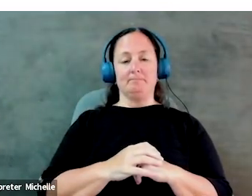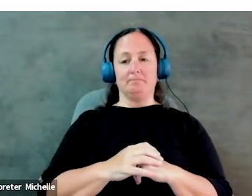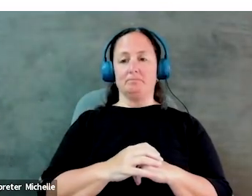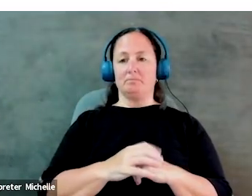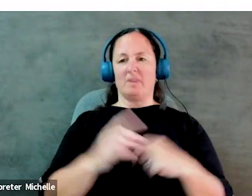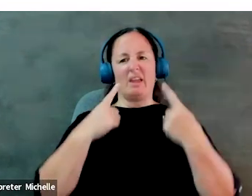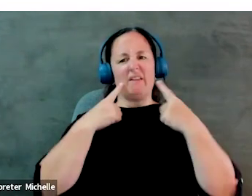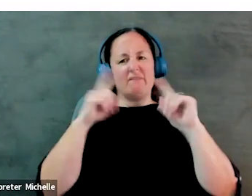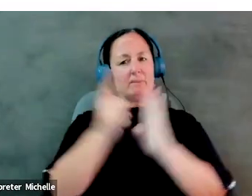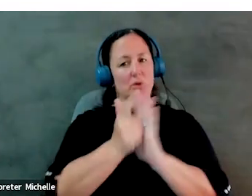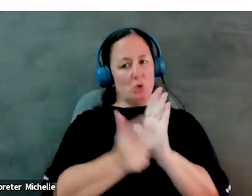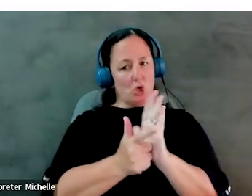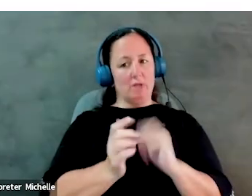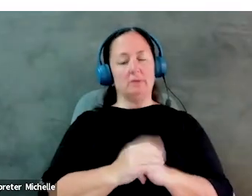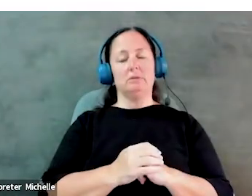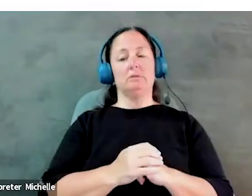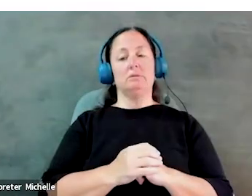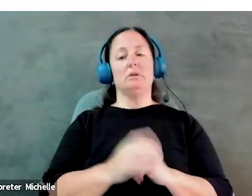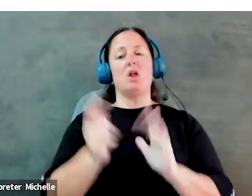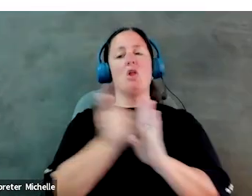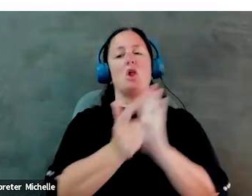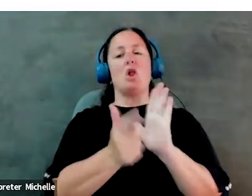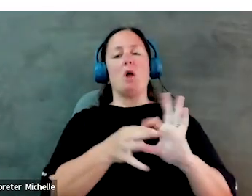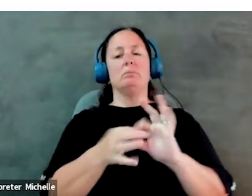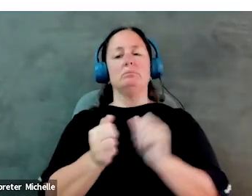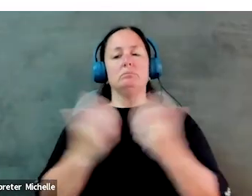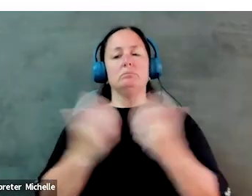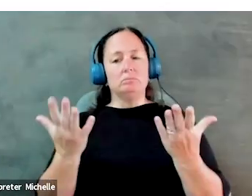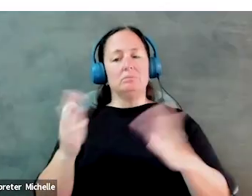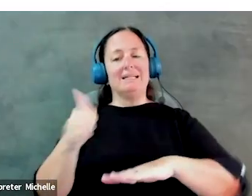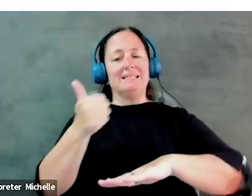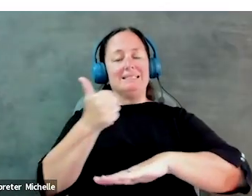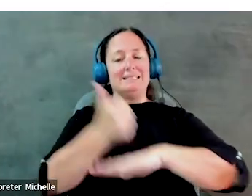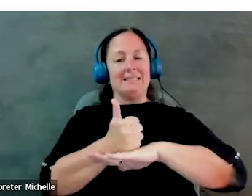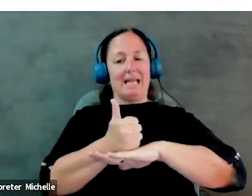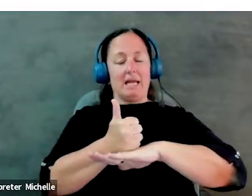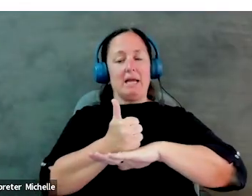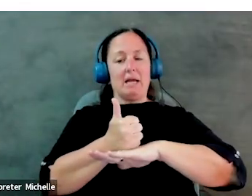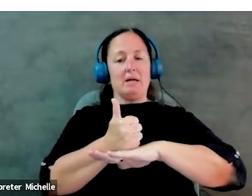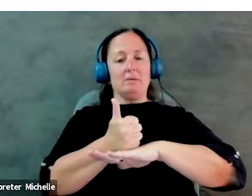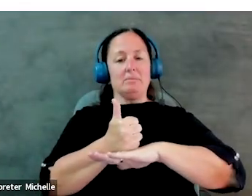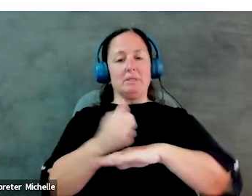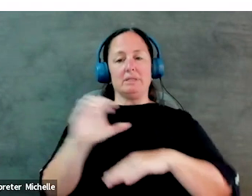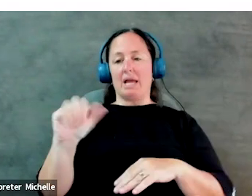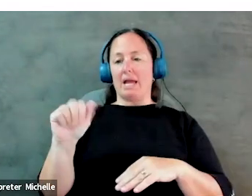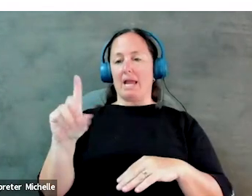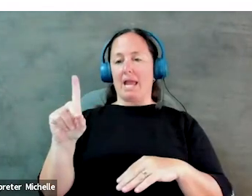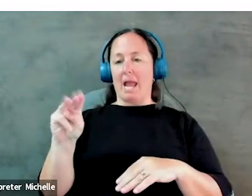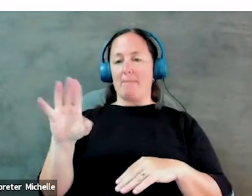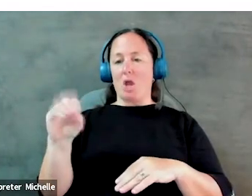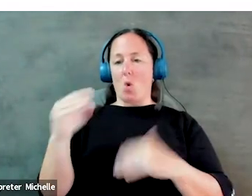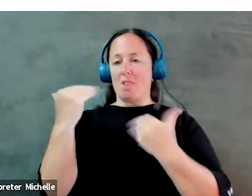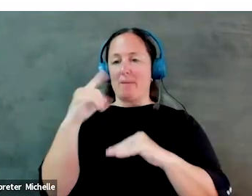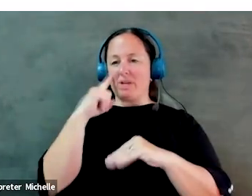and it's very famous, very well known, because what it did is that it established establish some cadmium limits